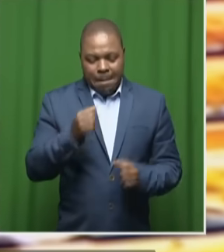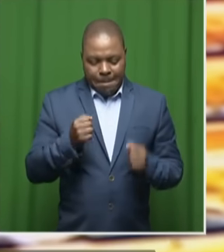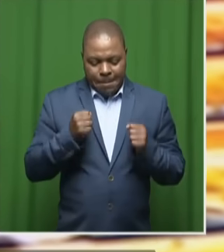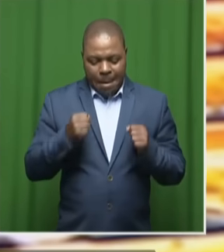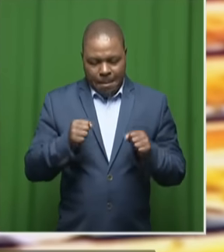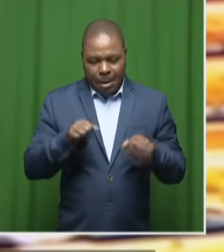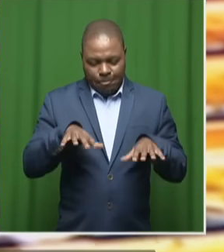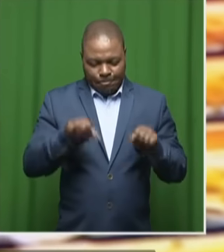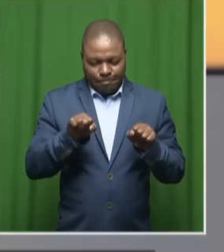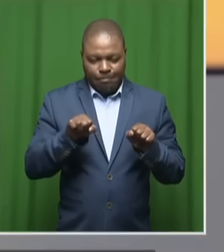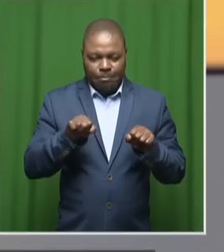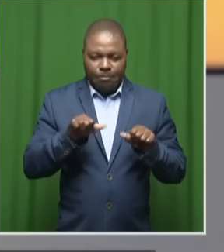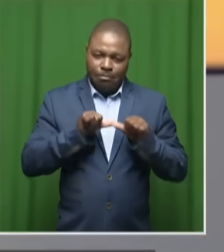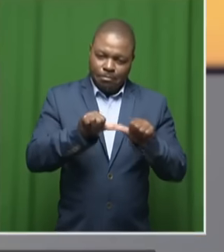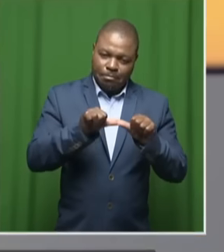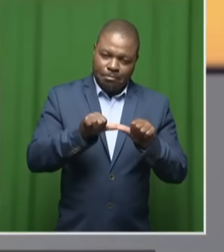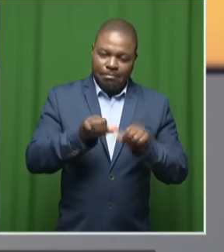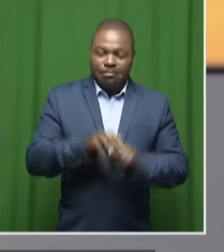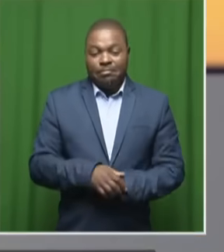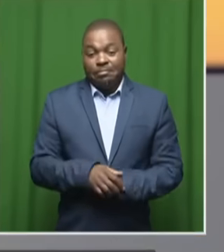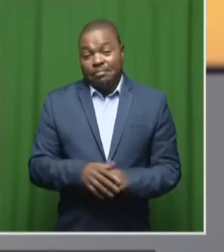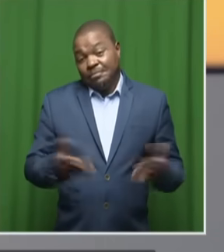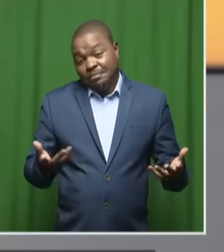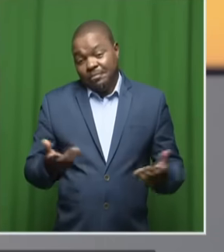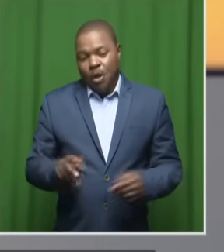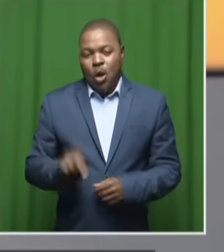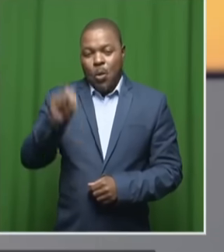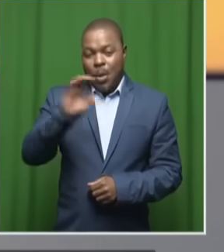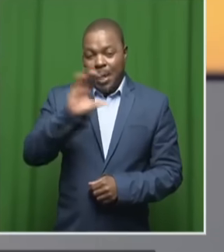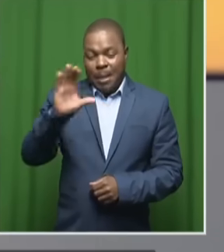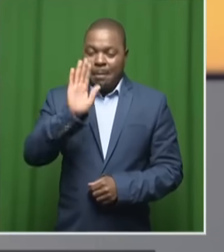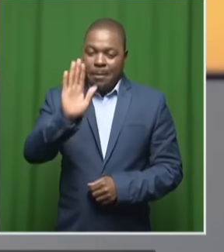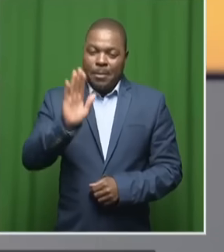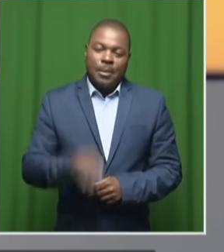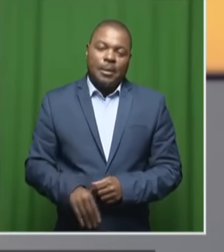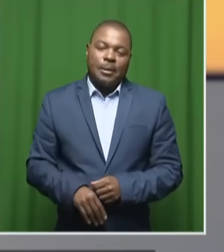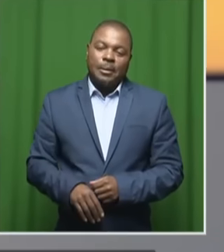to that position. Goodness me. Well, there you go. So that's the Northern Cape. That's,